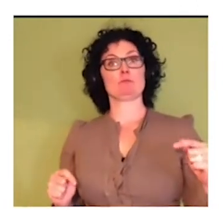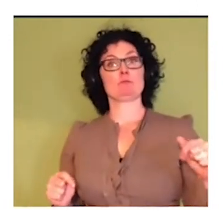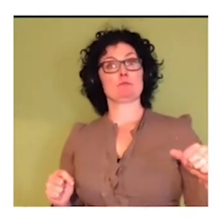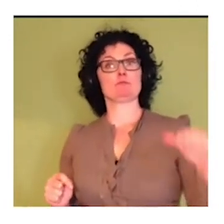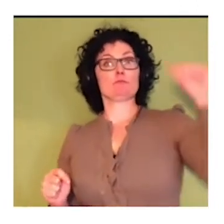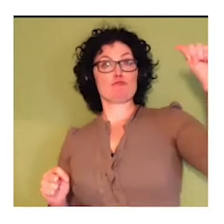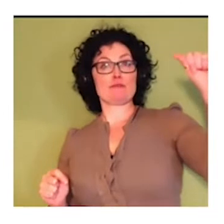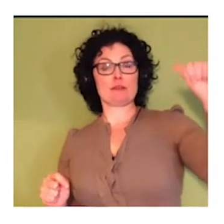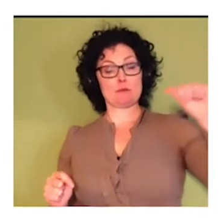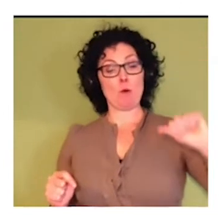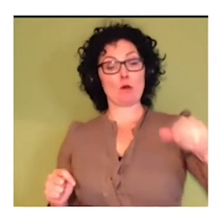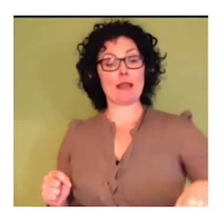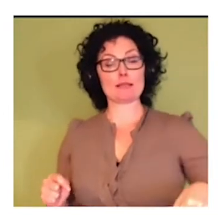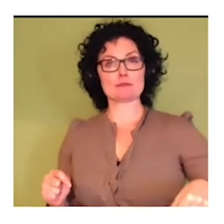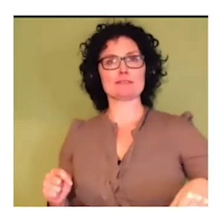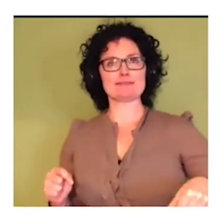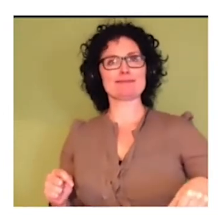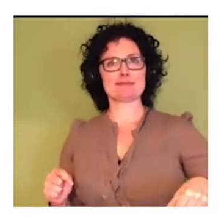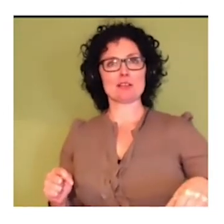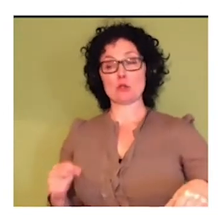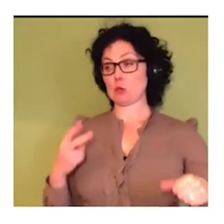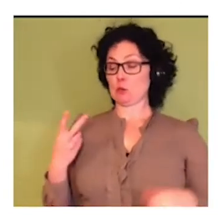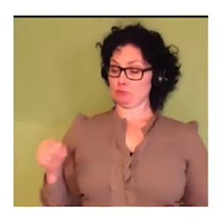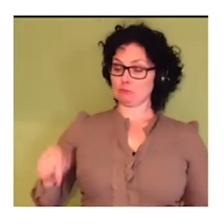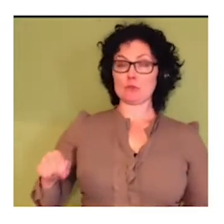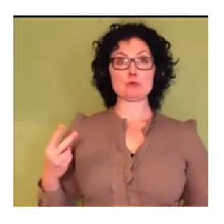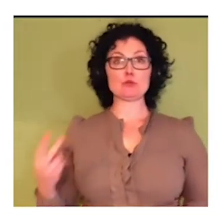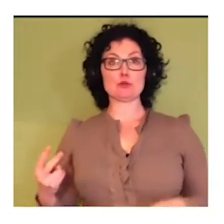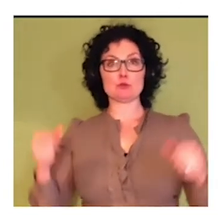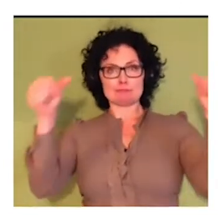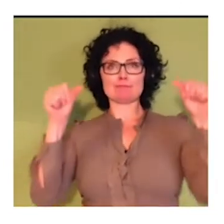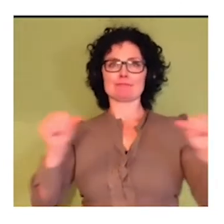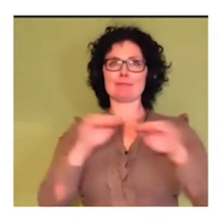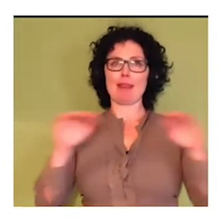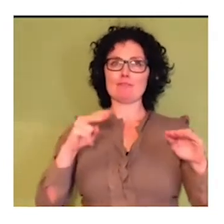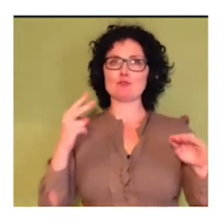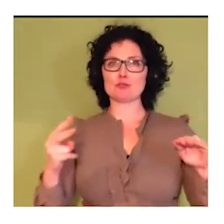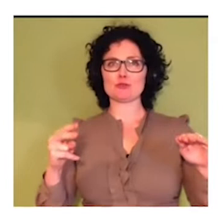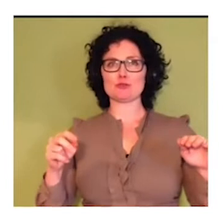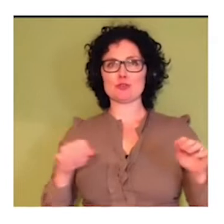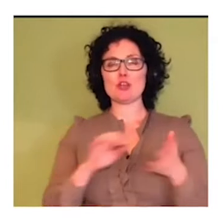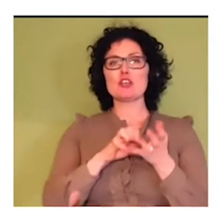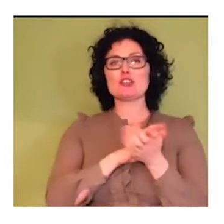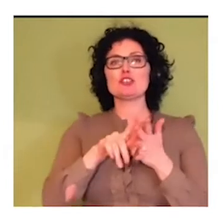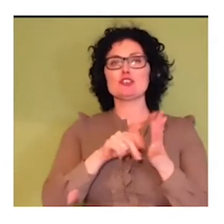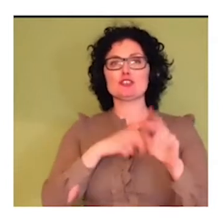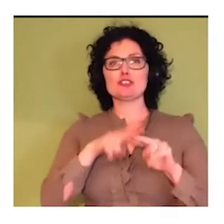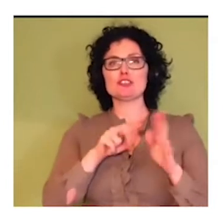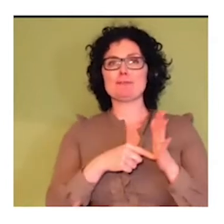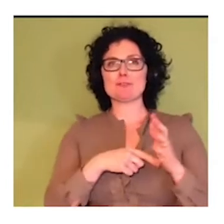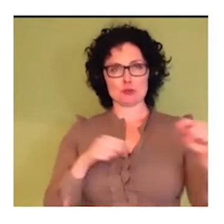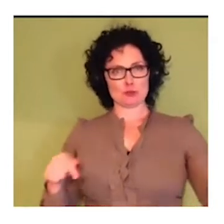level. So 2 will move me to the next heading level 2, Shift 2 will move me to the previous heading level